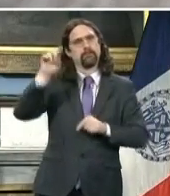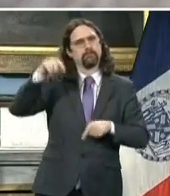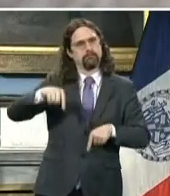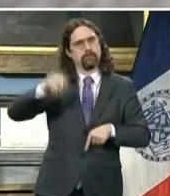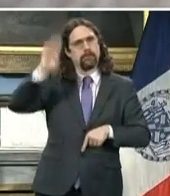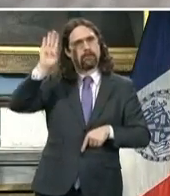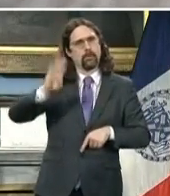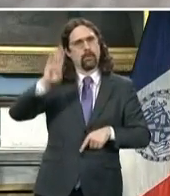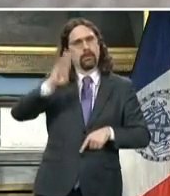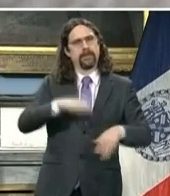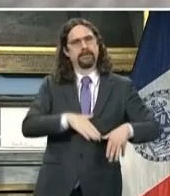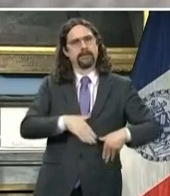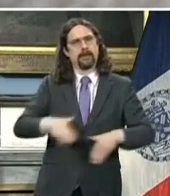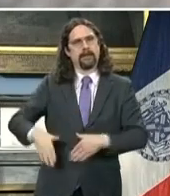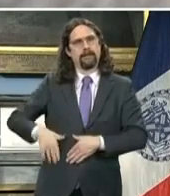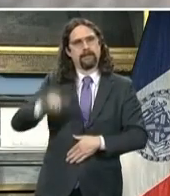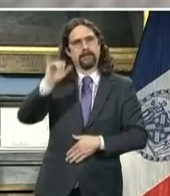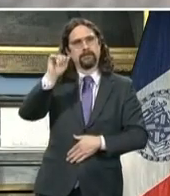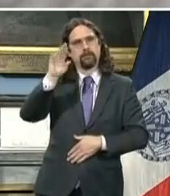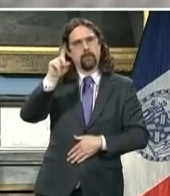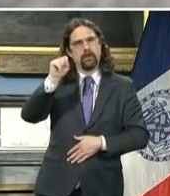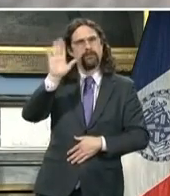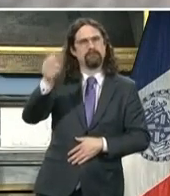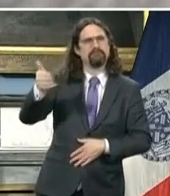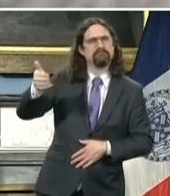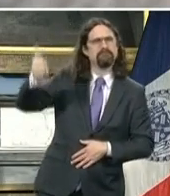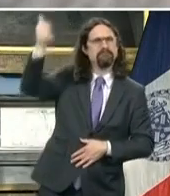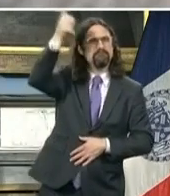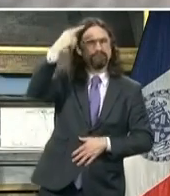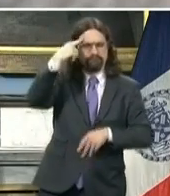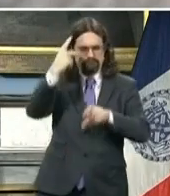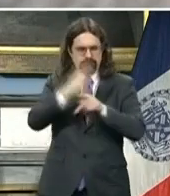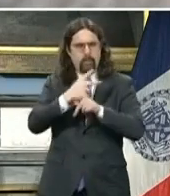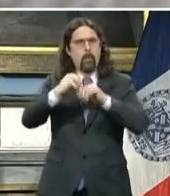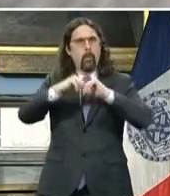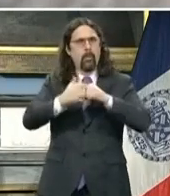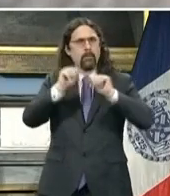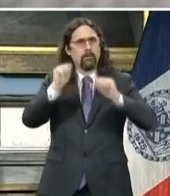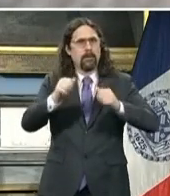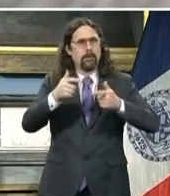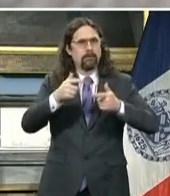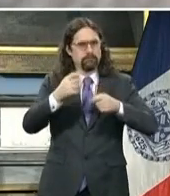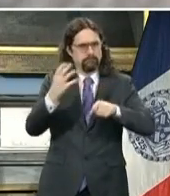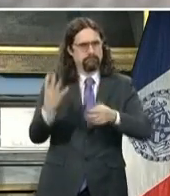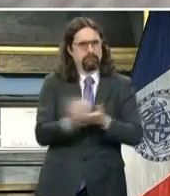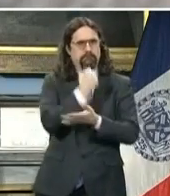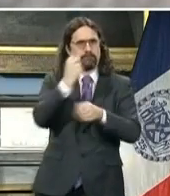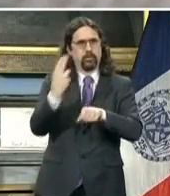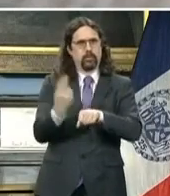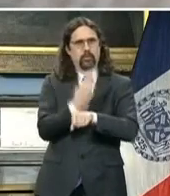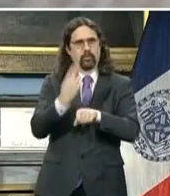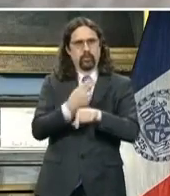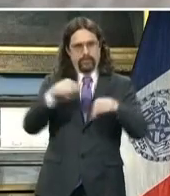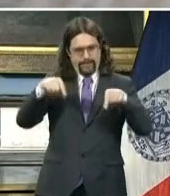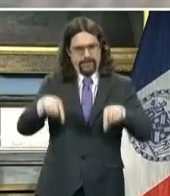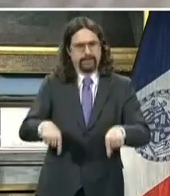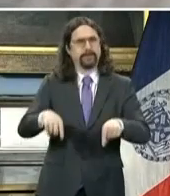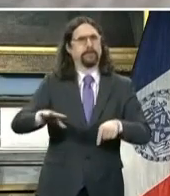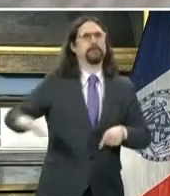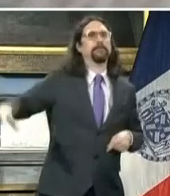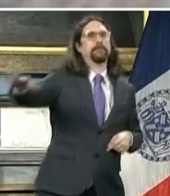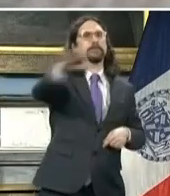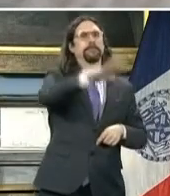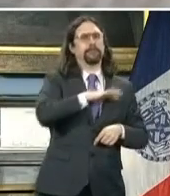together to support this cause. I want to thank you, David. Excellent job. Now, I want to say a number